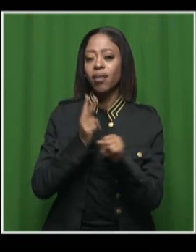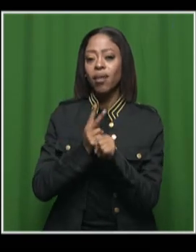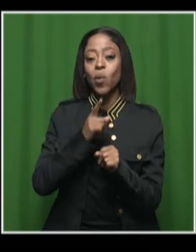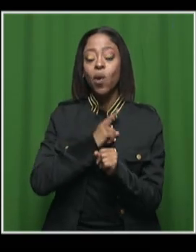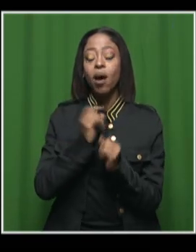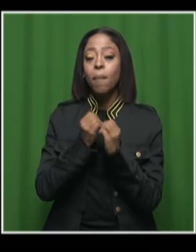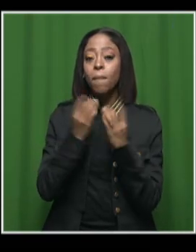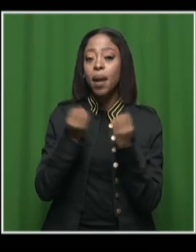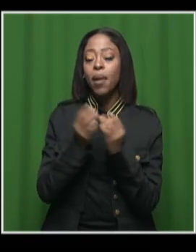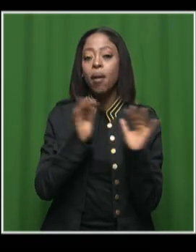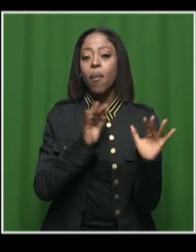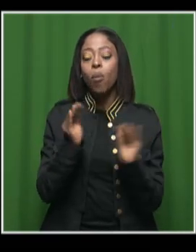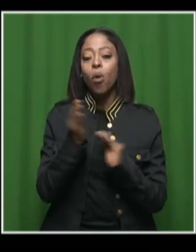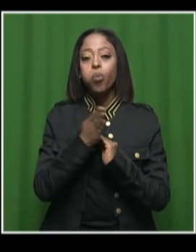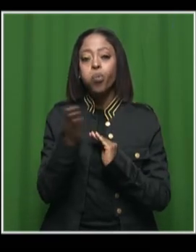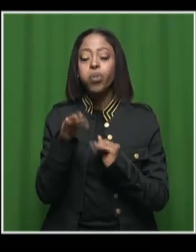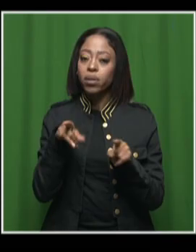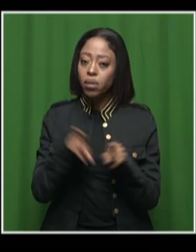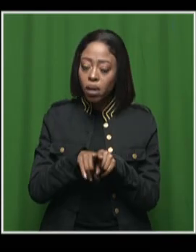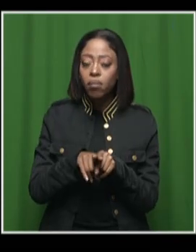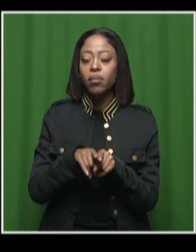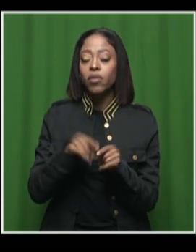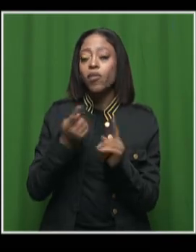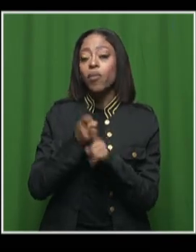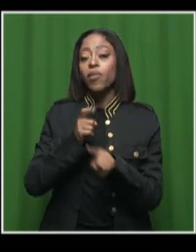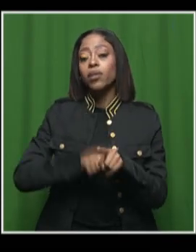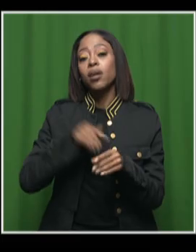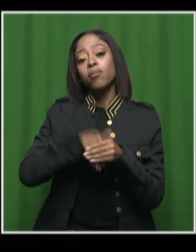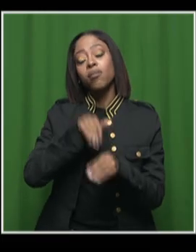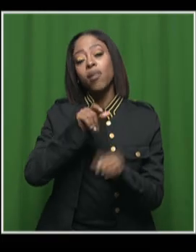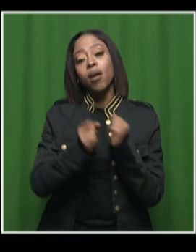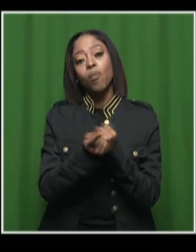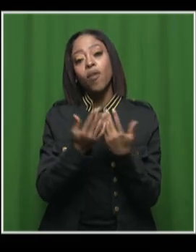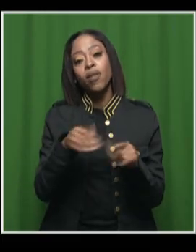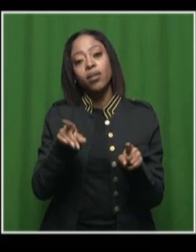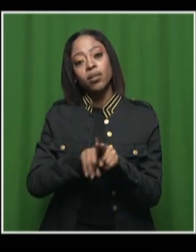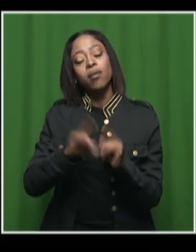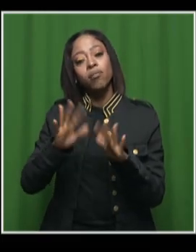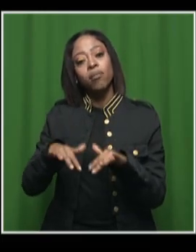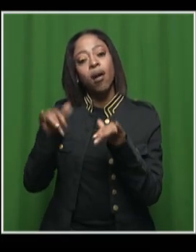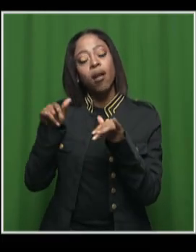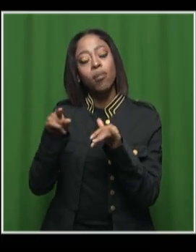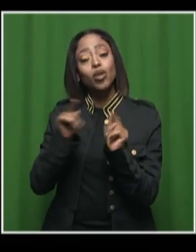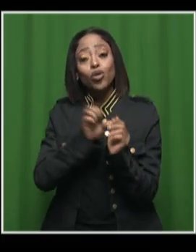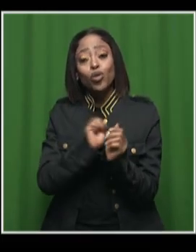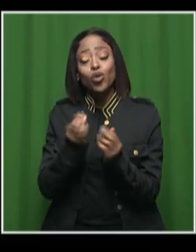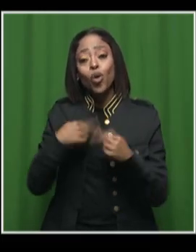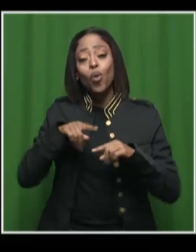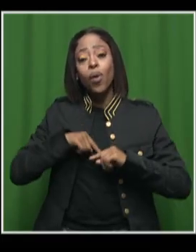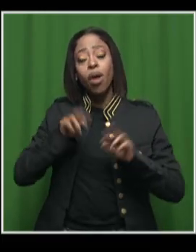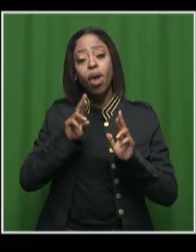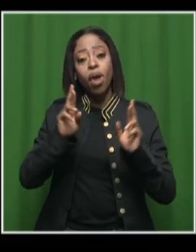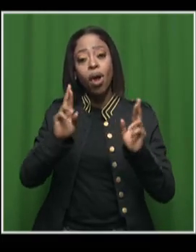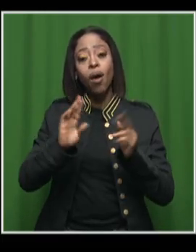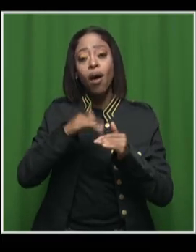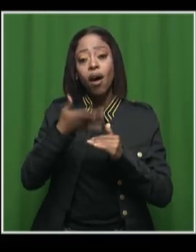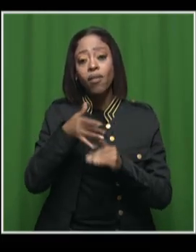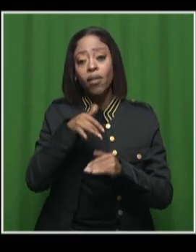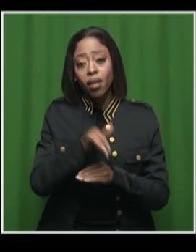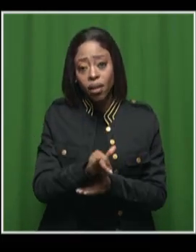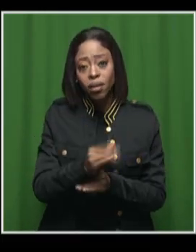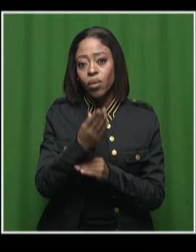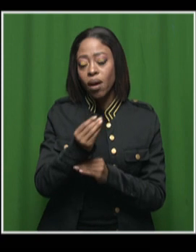high-level individuals and thought leaders since the election and the formation of the cabinet. And so we are hoping that out of this will come precisely an